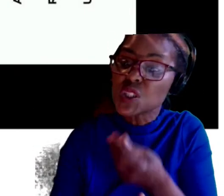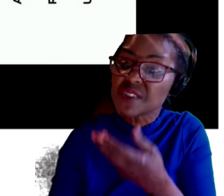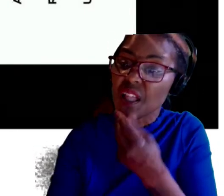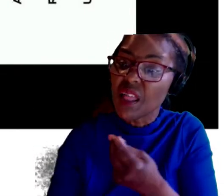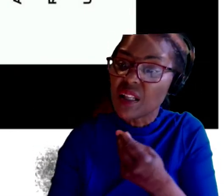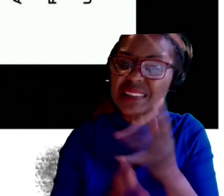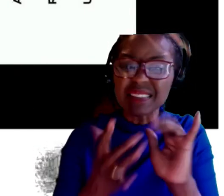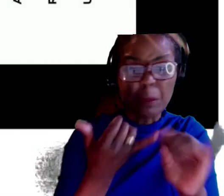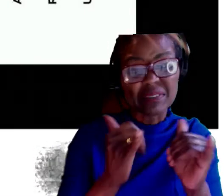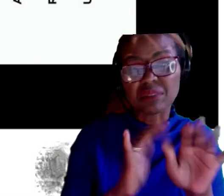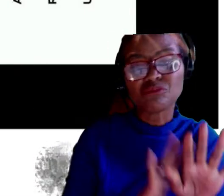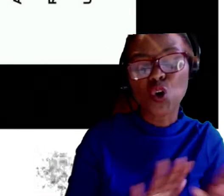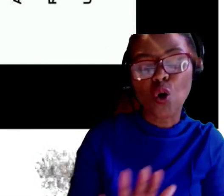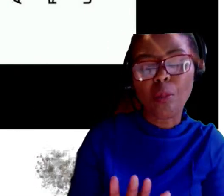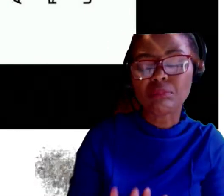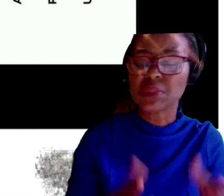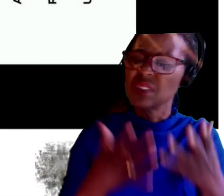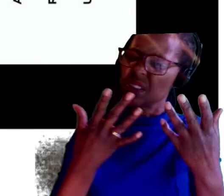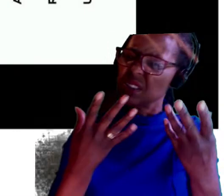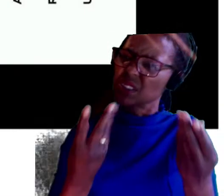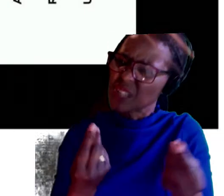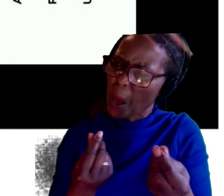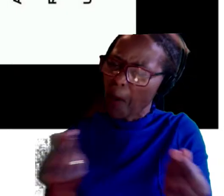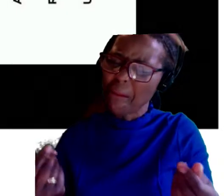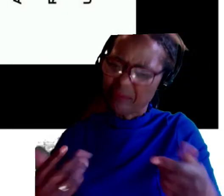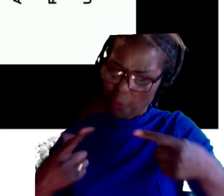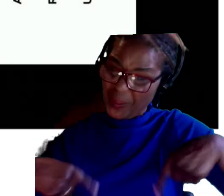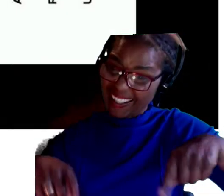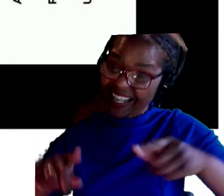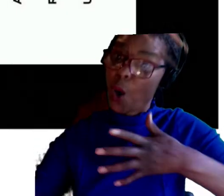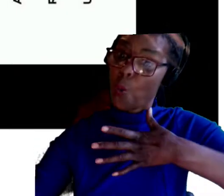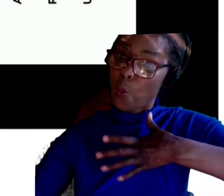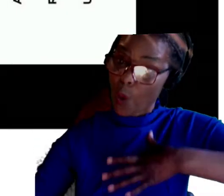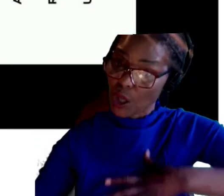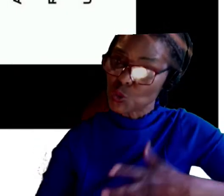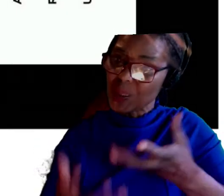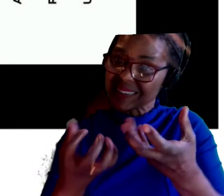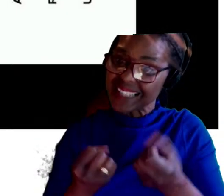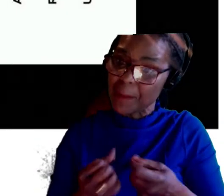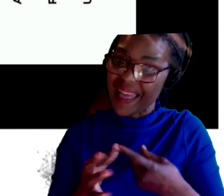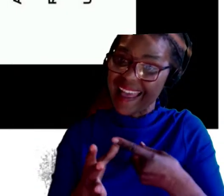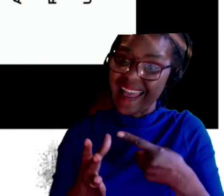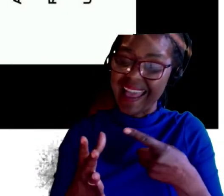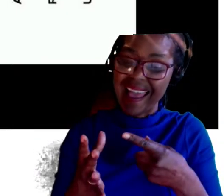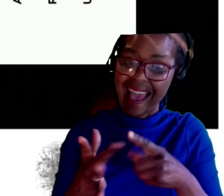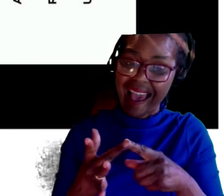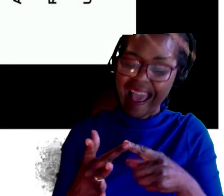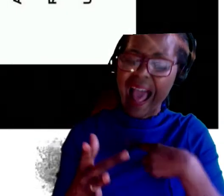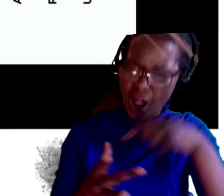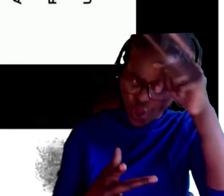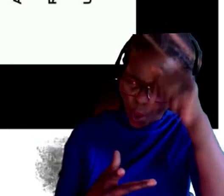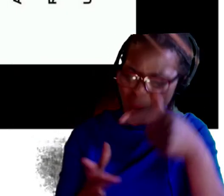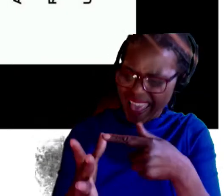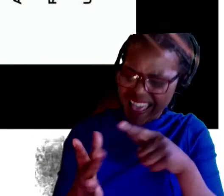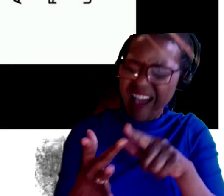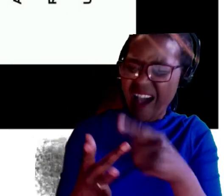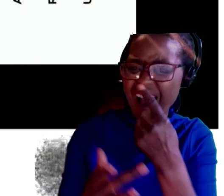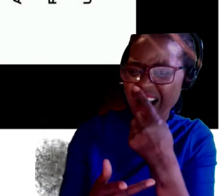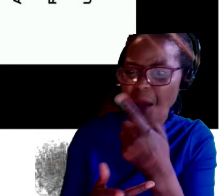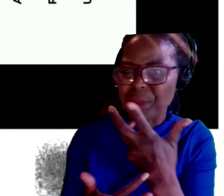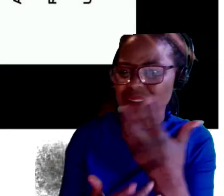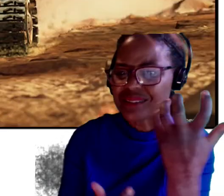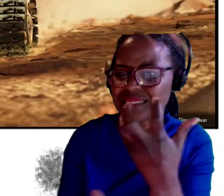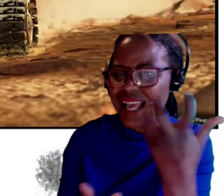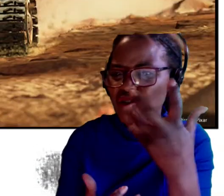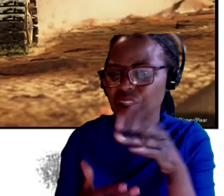AI, even with all the attendant dangers, is tempered by our favourite stories that we have